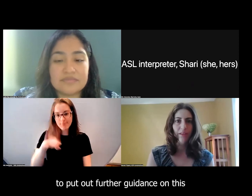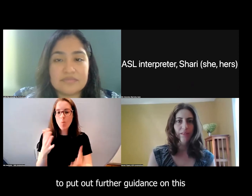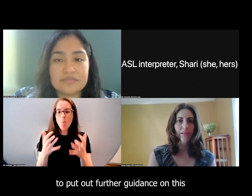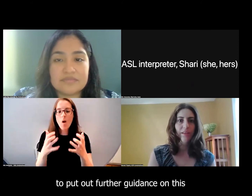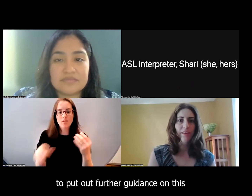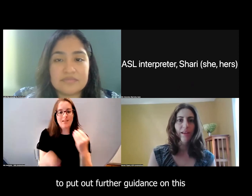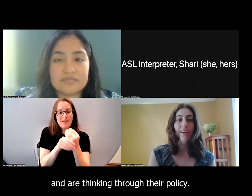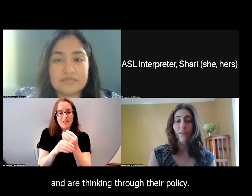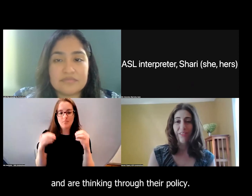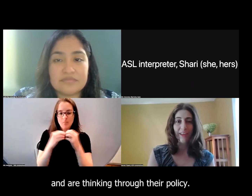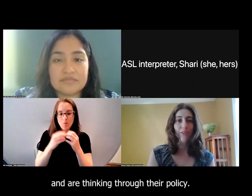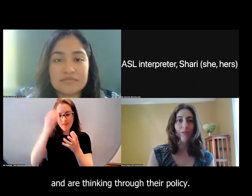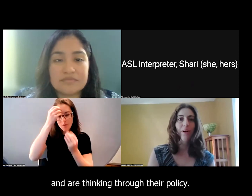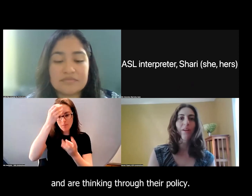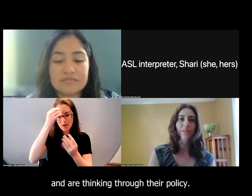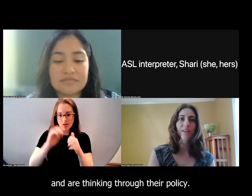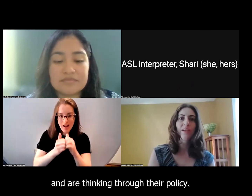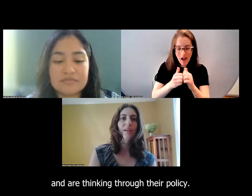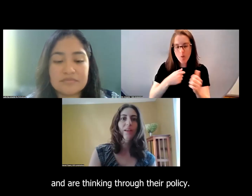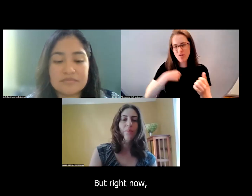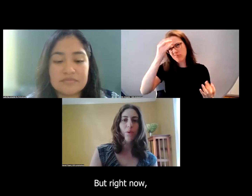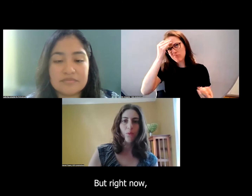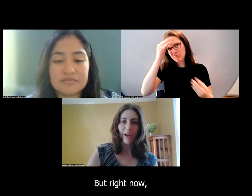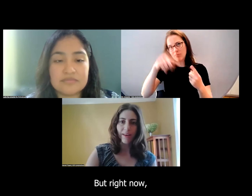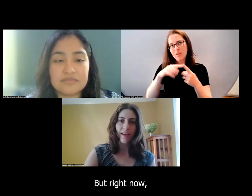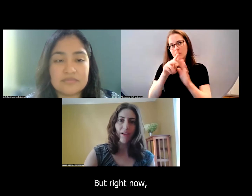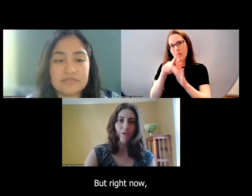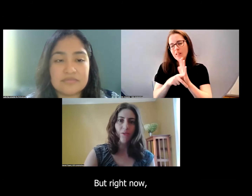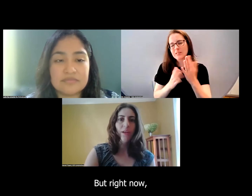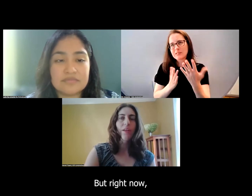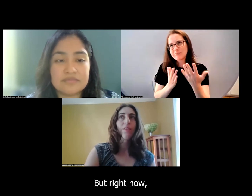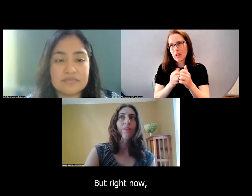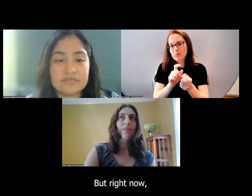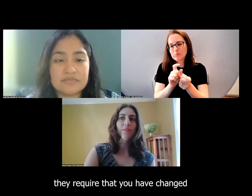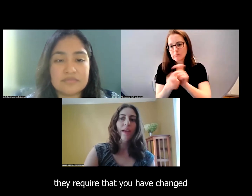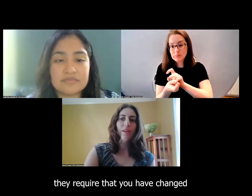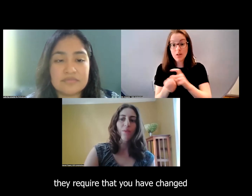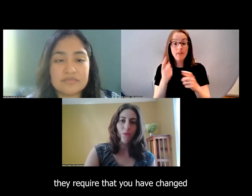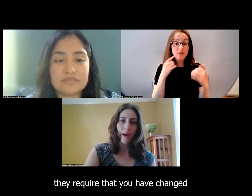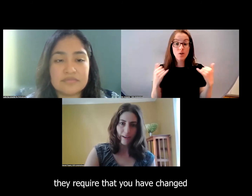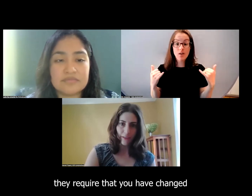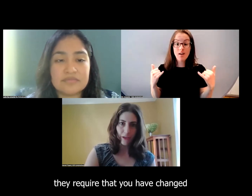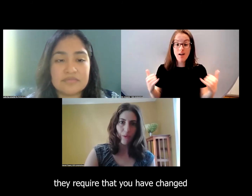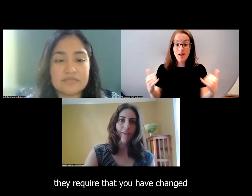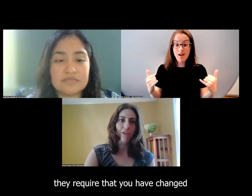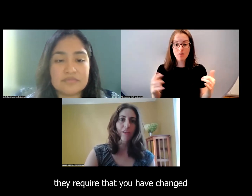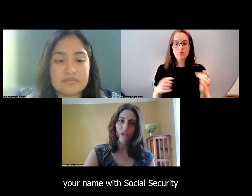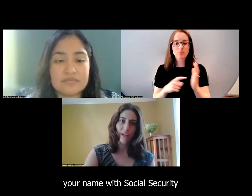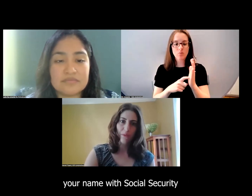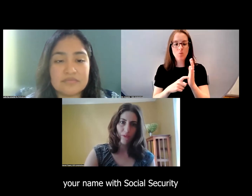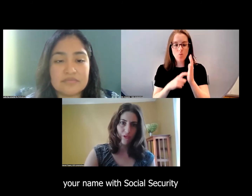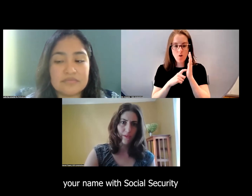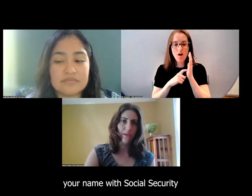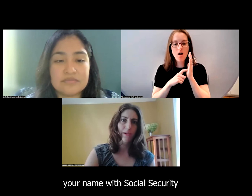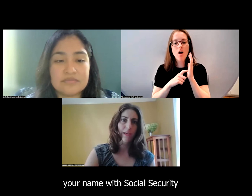know that they want to put out further guidance on this and are thinking through their policy. but right now they require that you have changed your